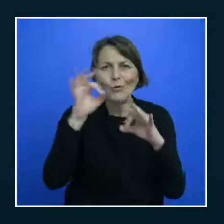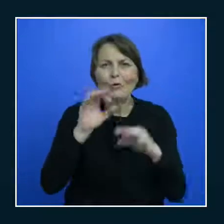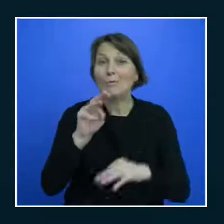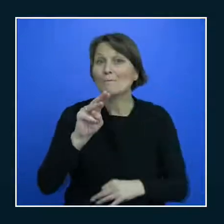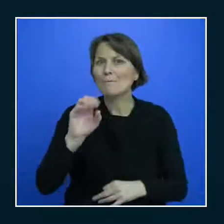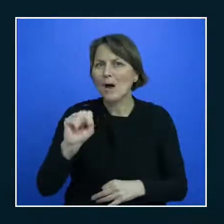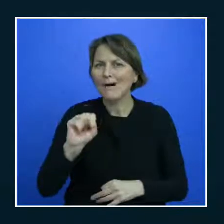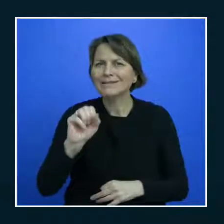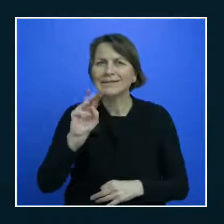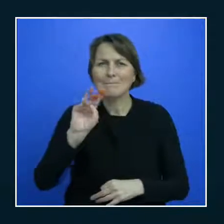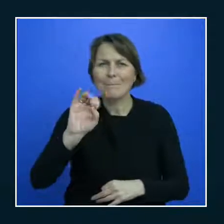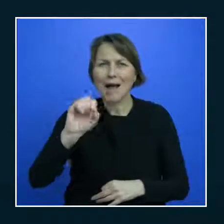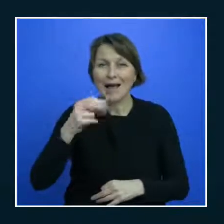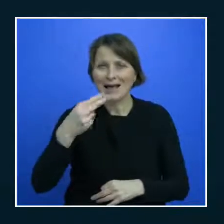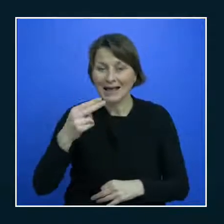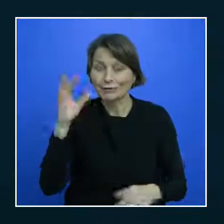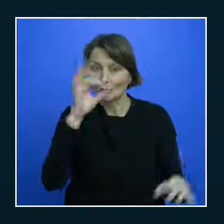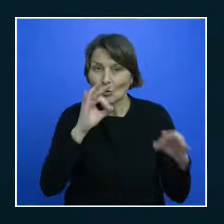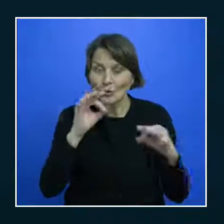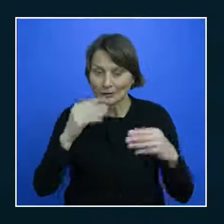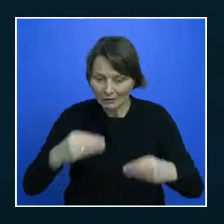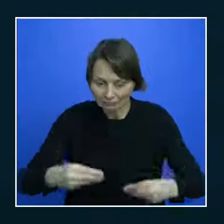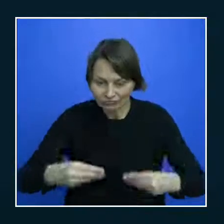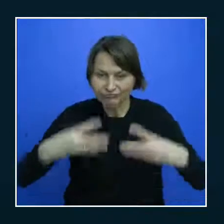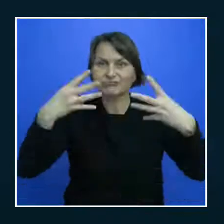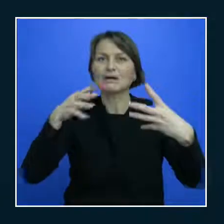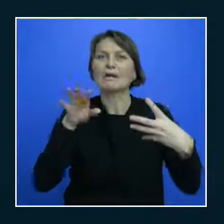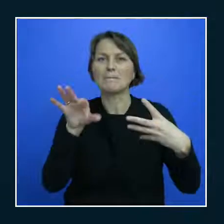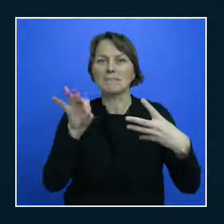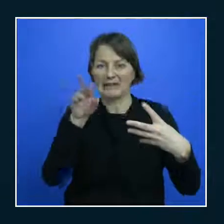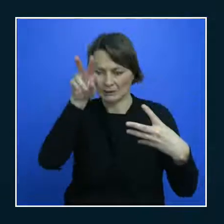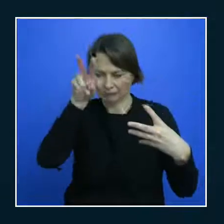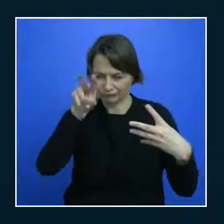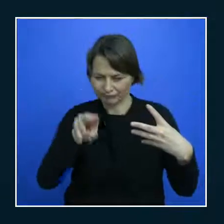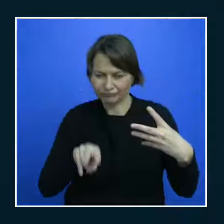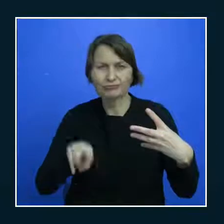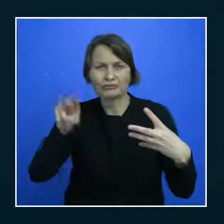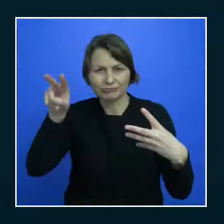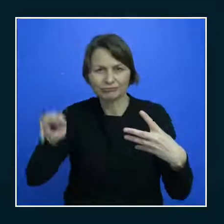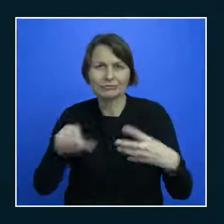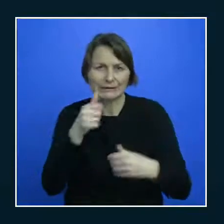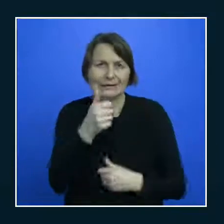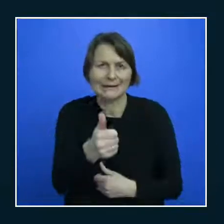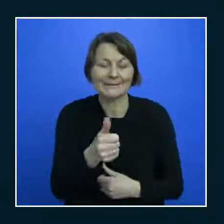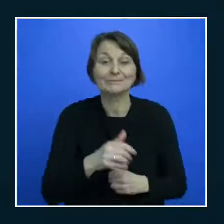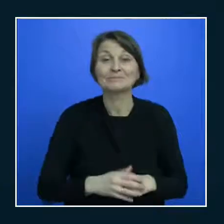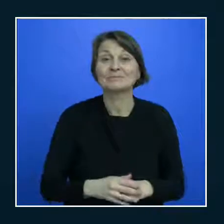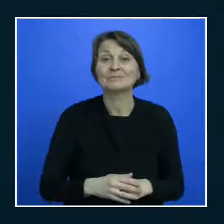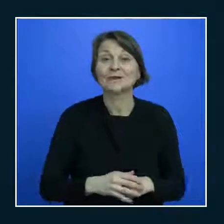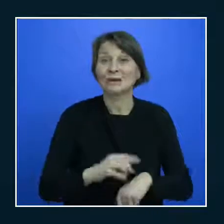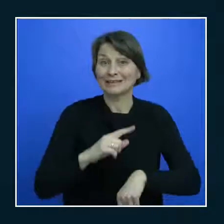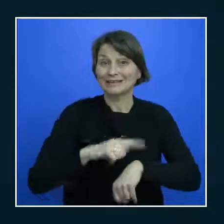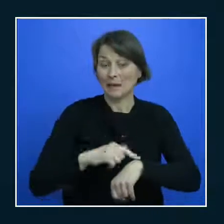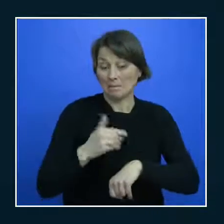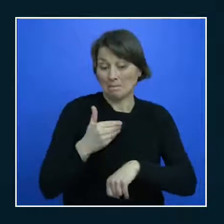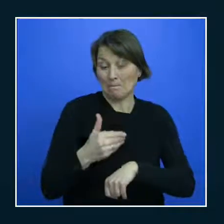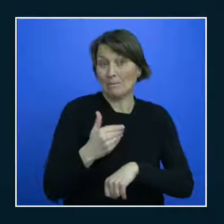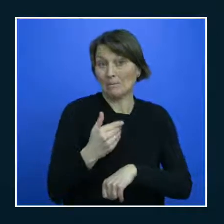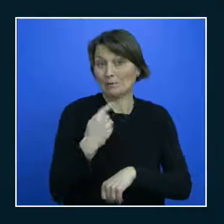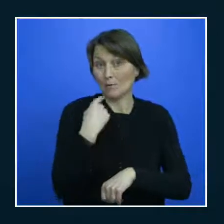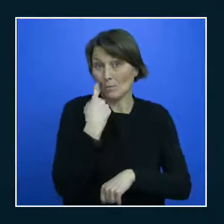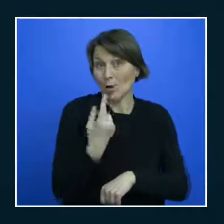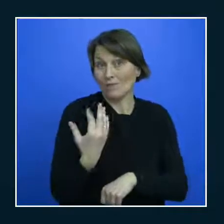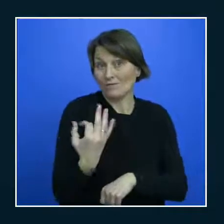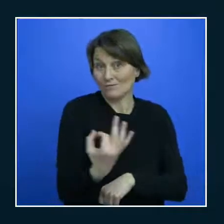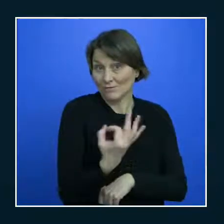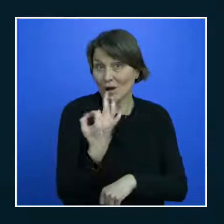start. That's what I would like. Literally, that's probably like Friday. I have like some time after, and that's when I try to block off my Fridays to go learn